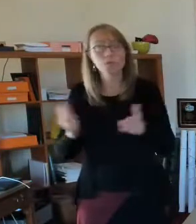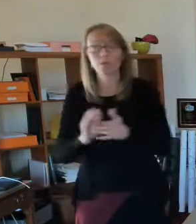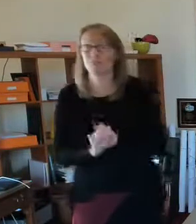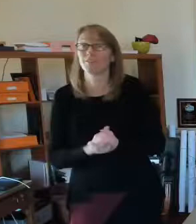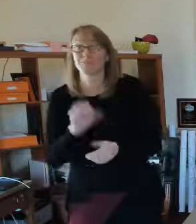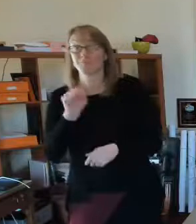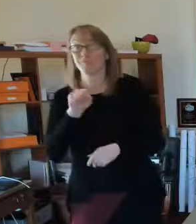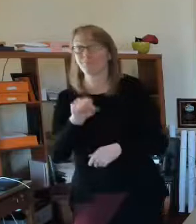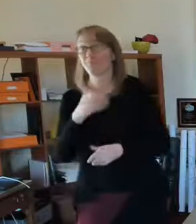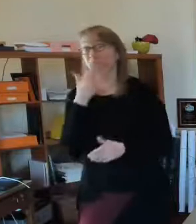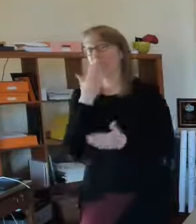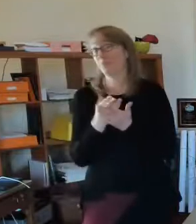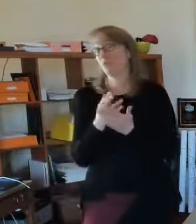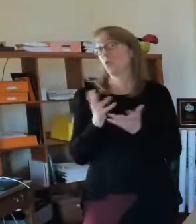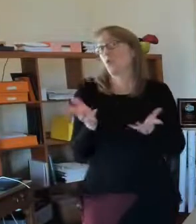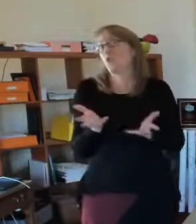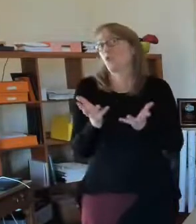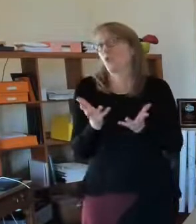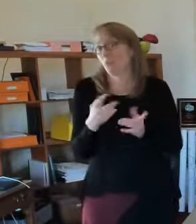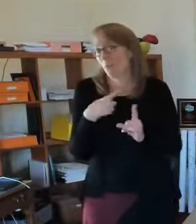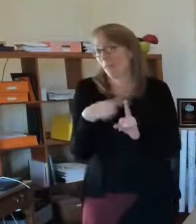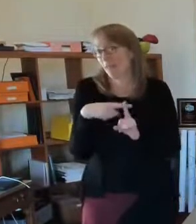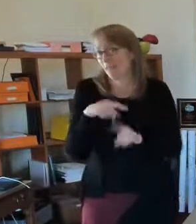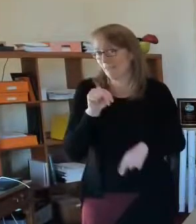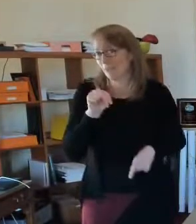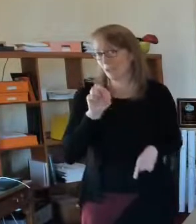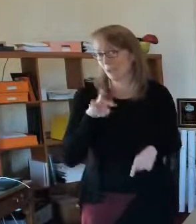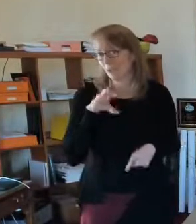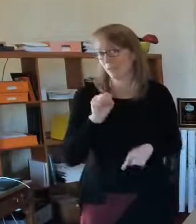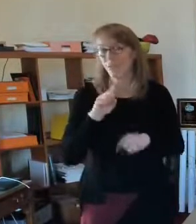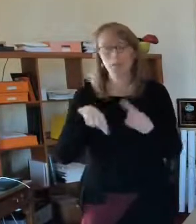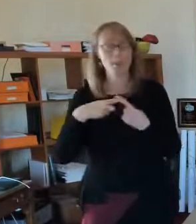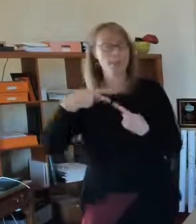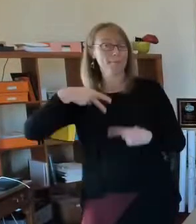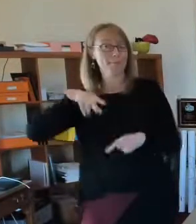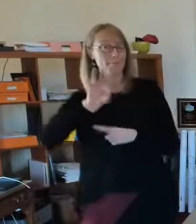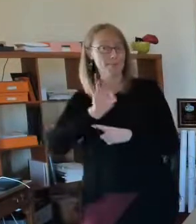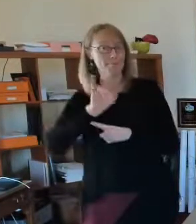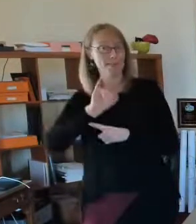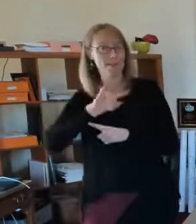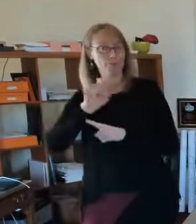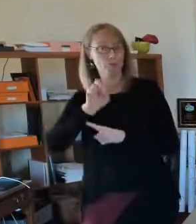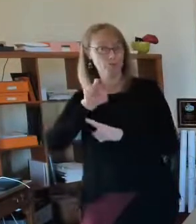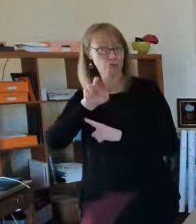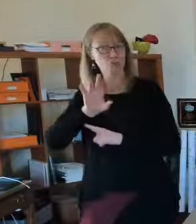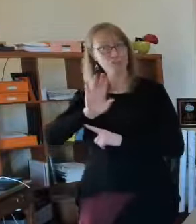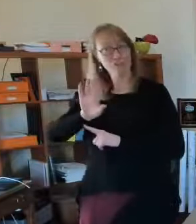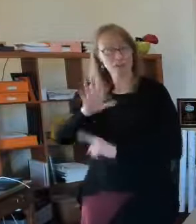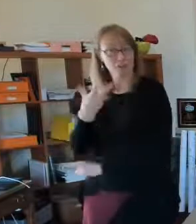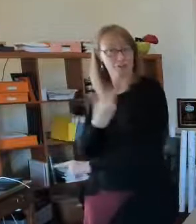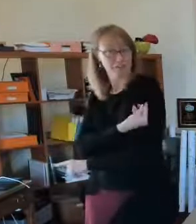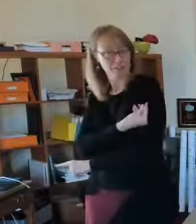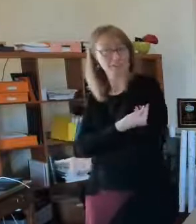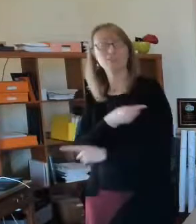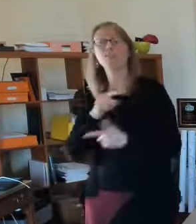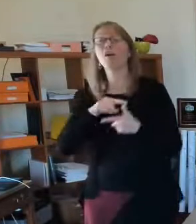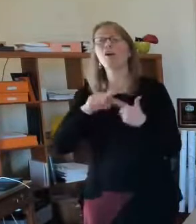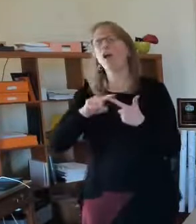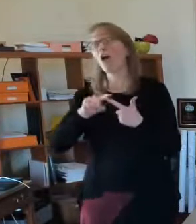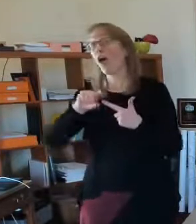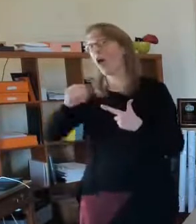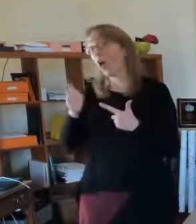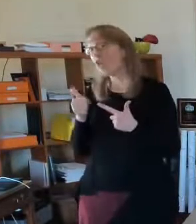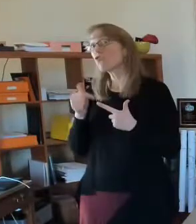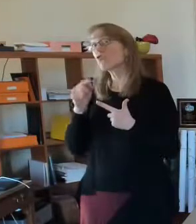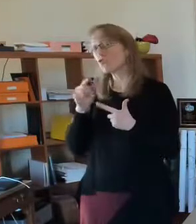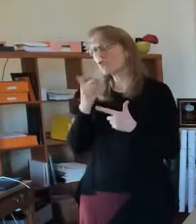week. Monday, I think it was, on Pfizer's vaccine. Some encouraging news on some other vaccines that are also in